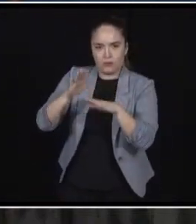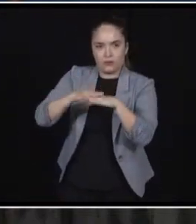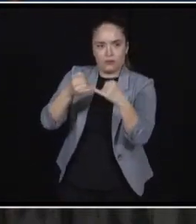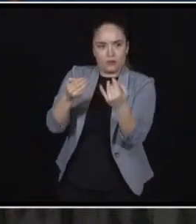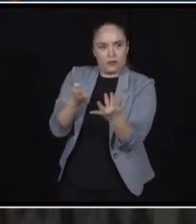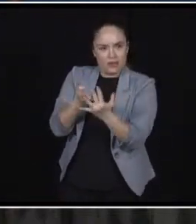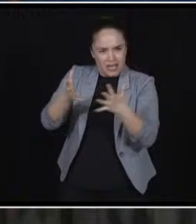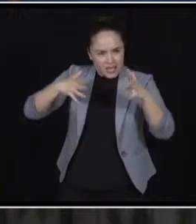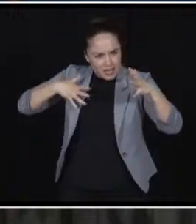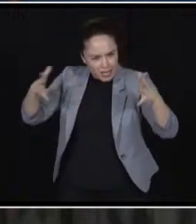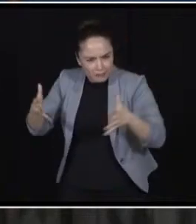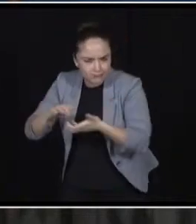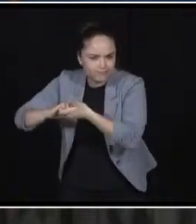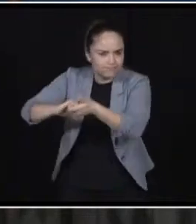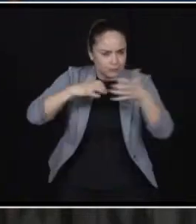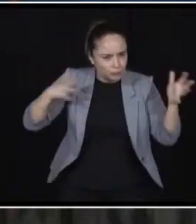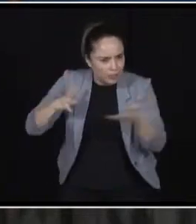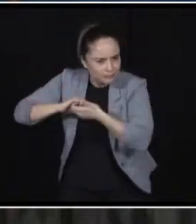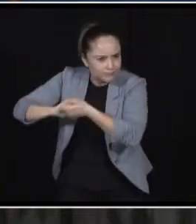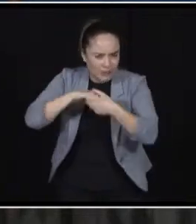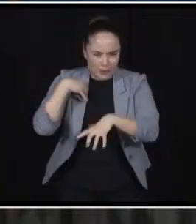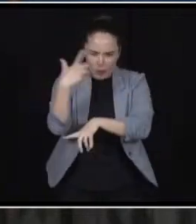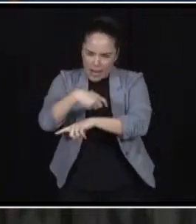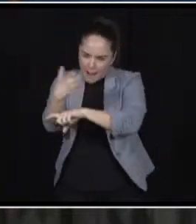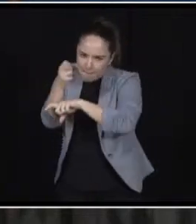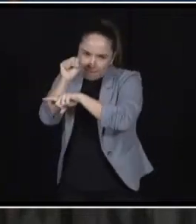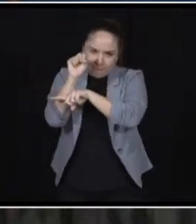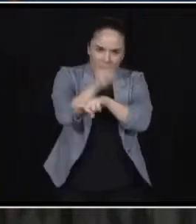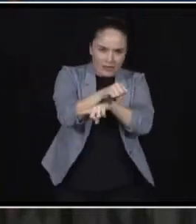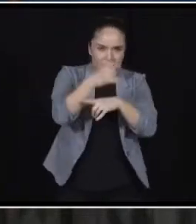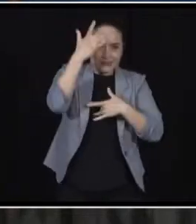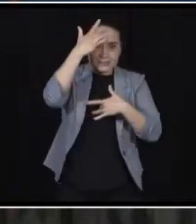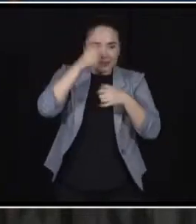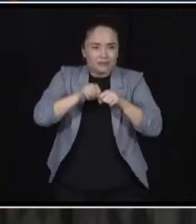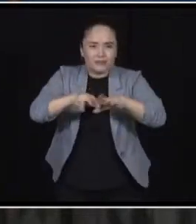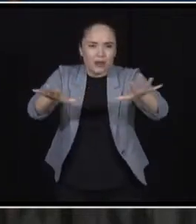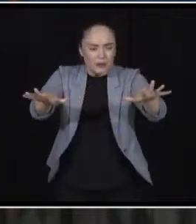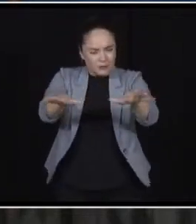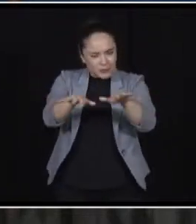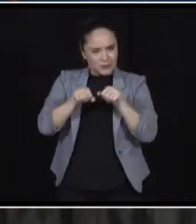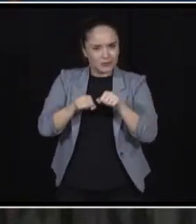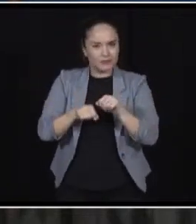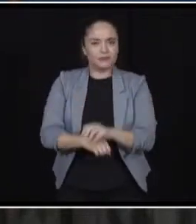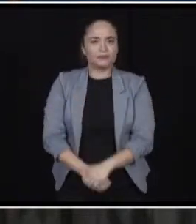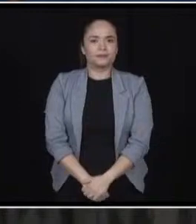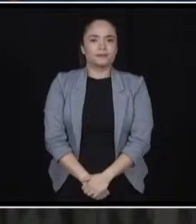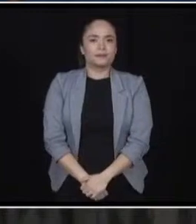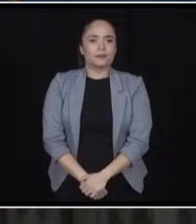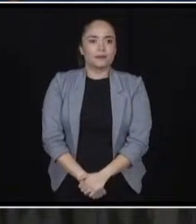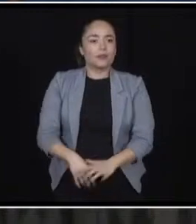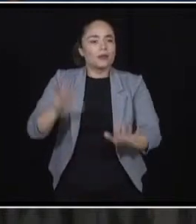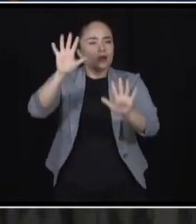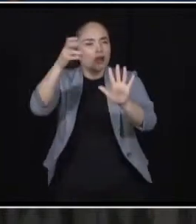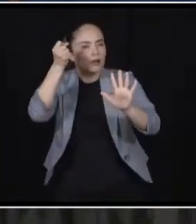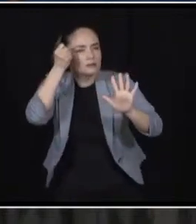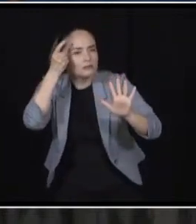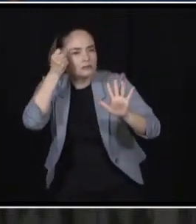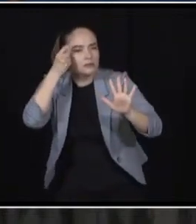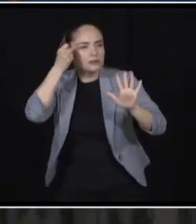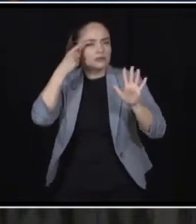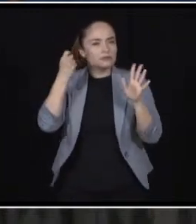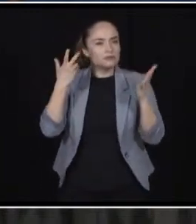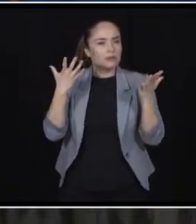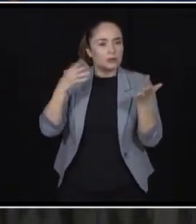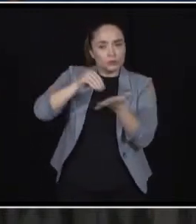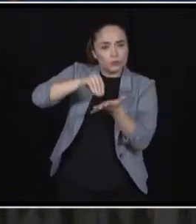this pandemic. I want to be clear that school boards will be directed to provide continued in-person support for students with special education